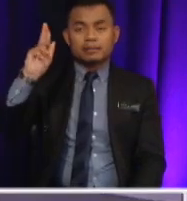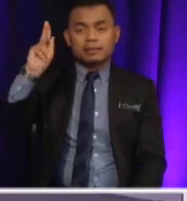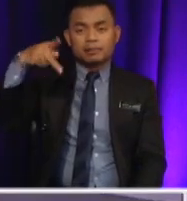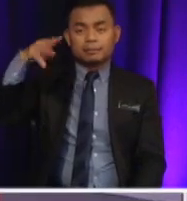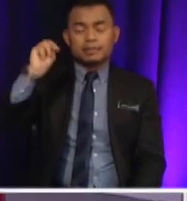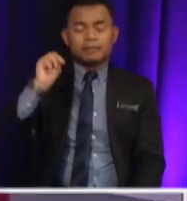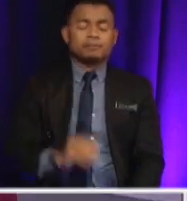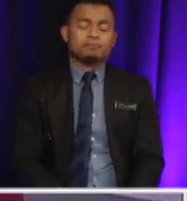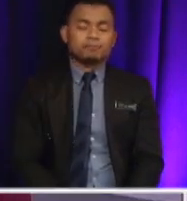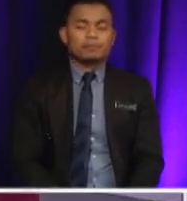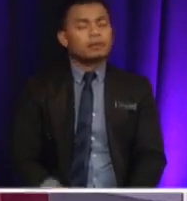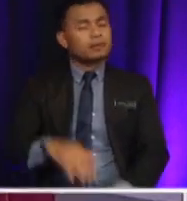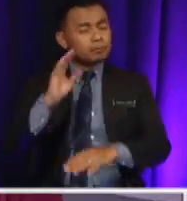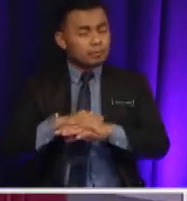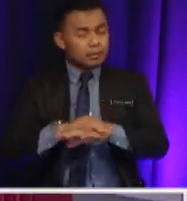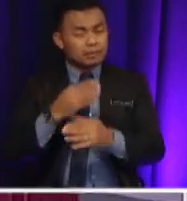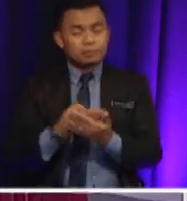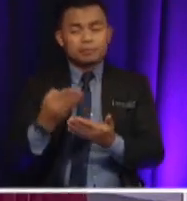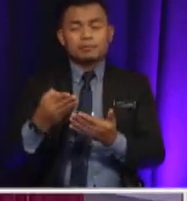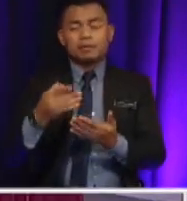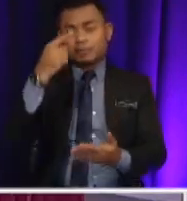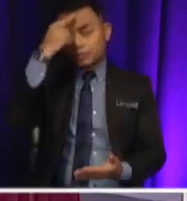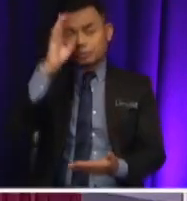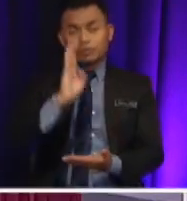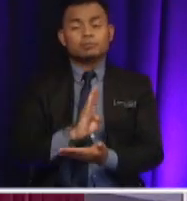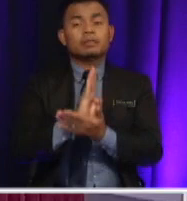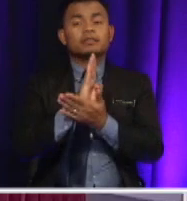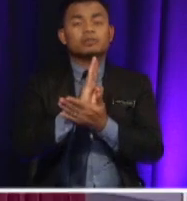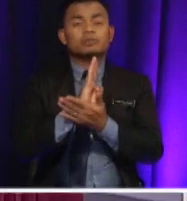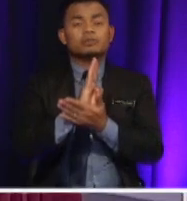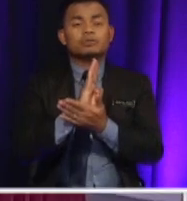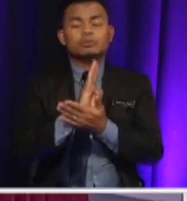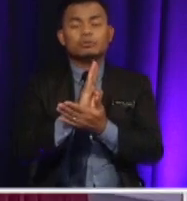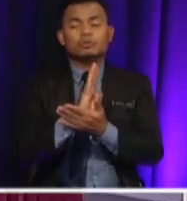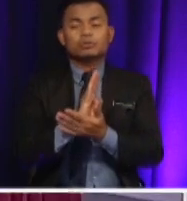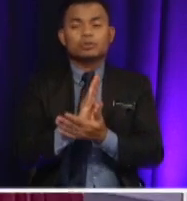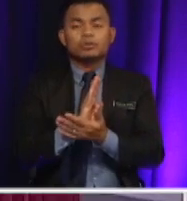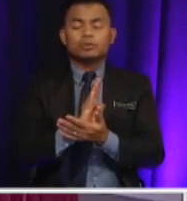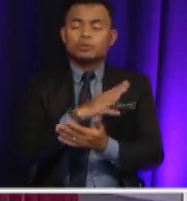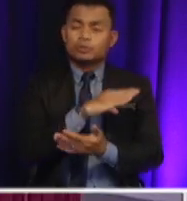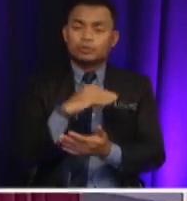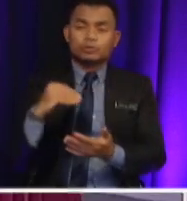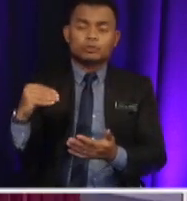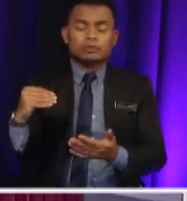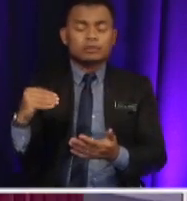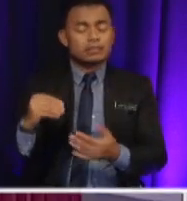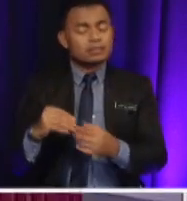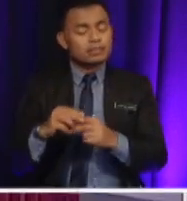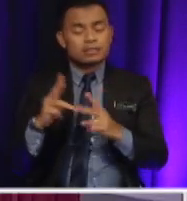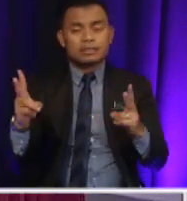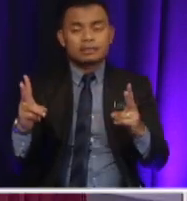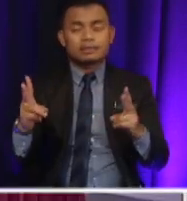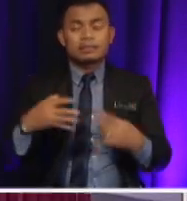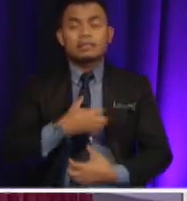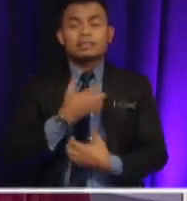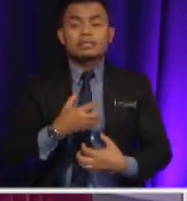are plenty of materials there to help you, assist you with your learning. They are fun, they are interactive. Please go and check